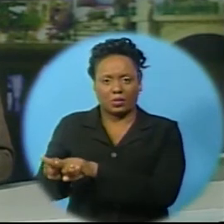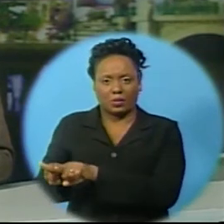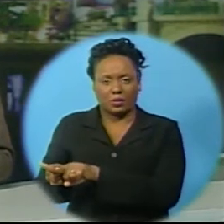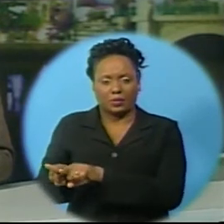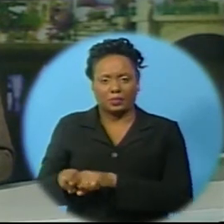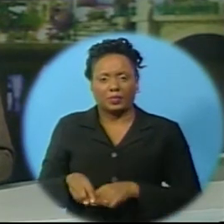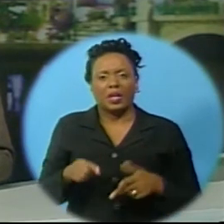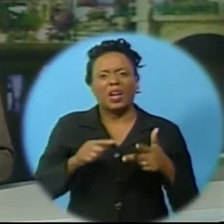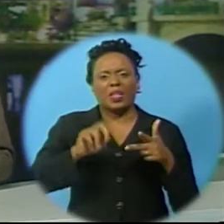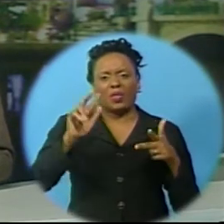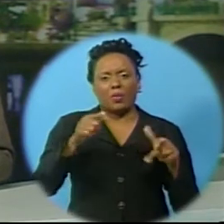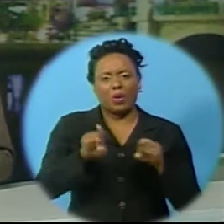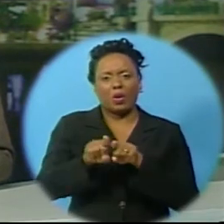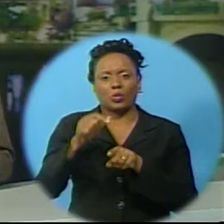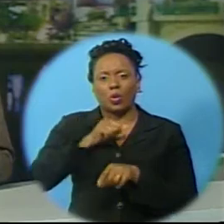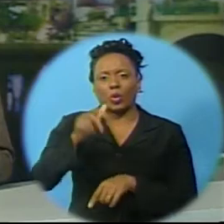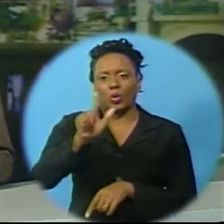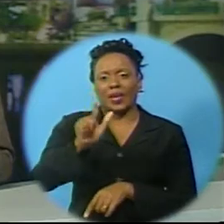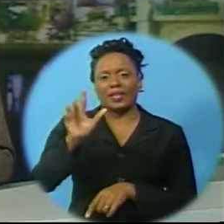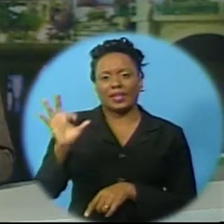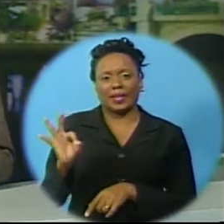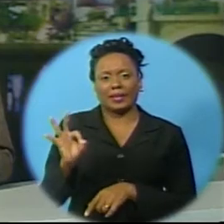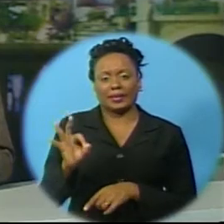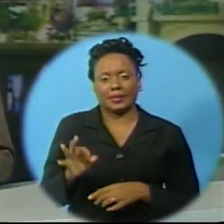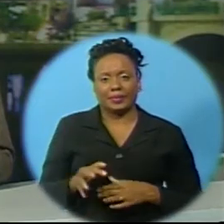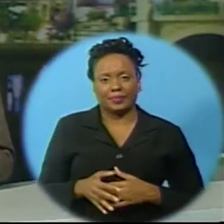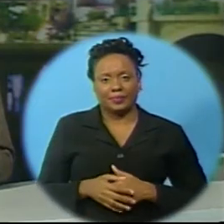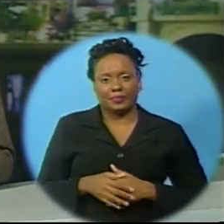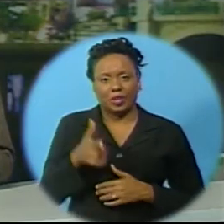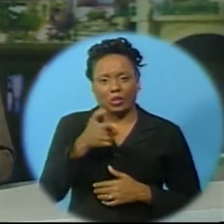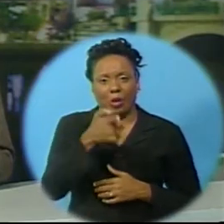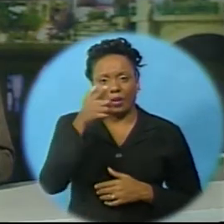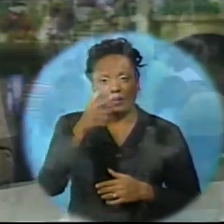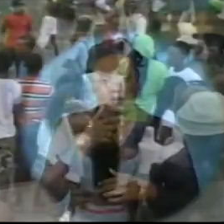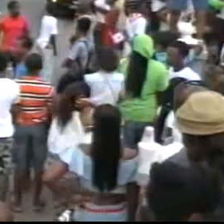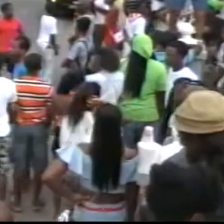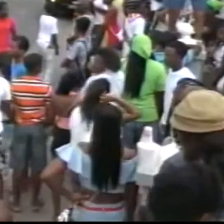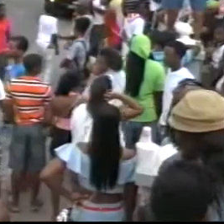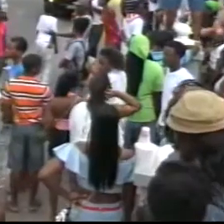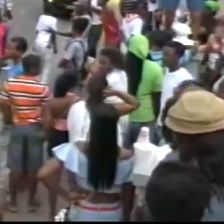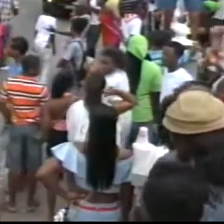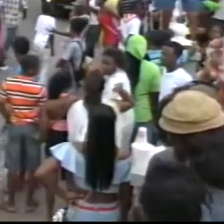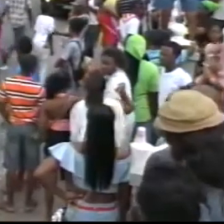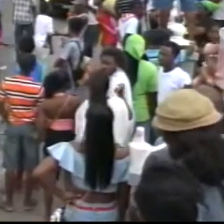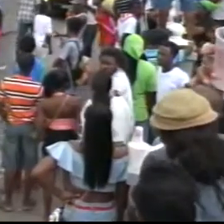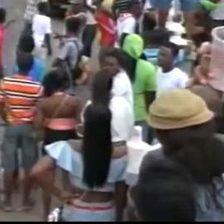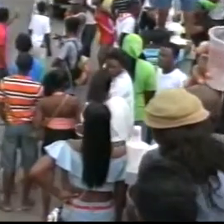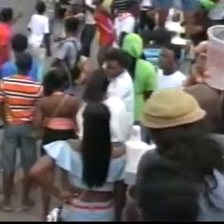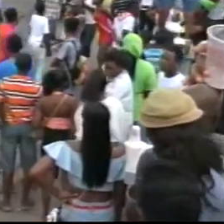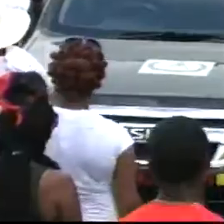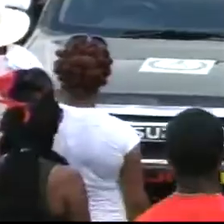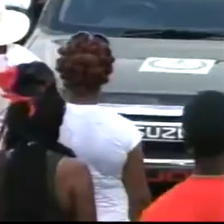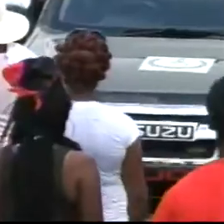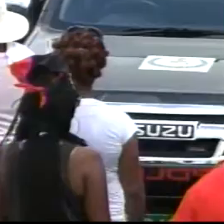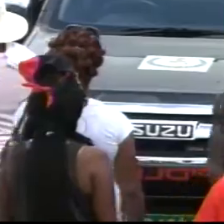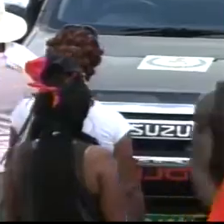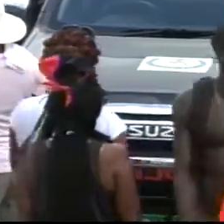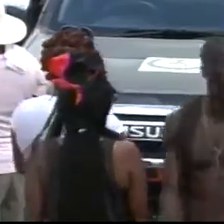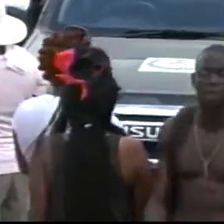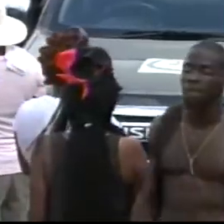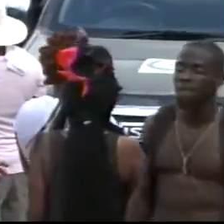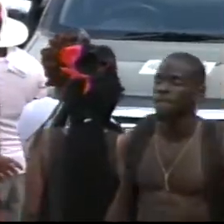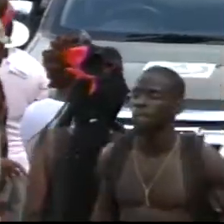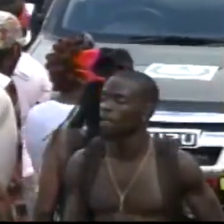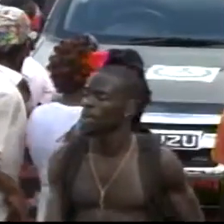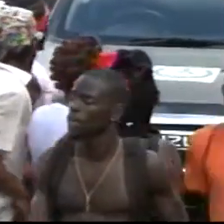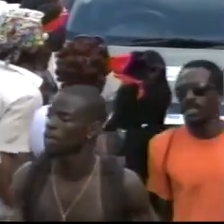ambulance and is listed in stable condition. In the third incident, a 29-year-old man was shot multiple times and also slashed while near